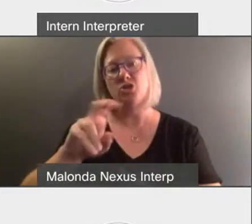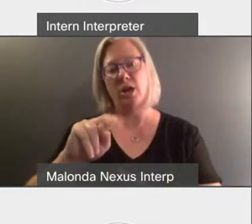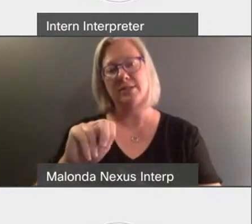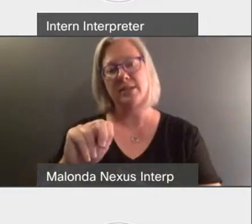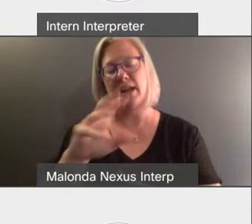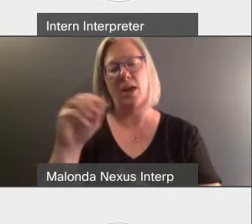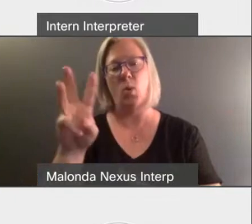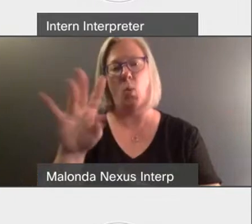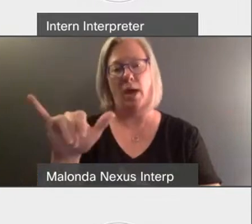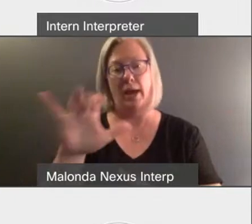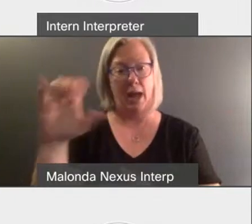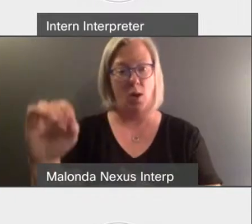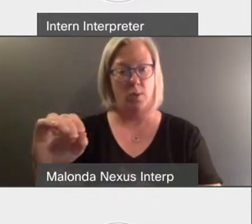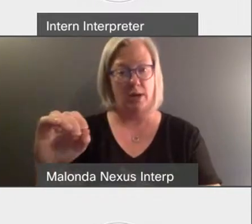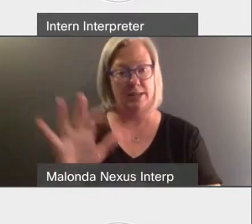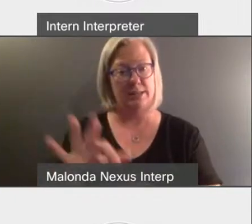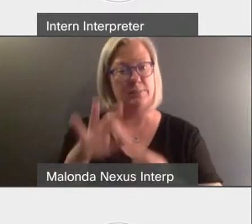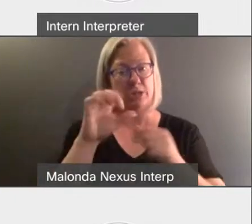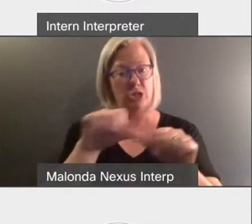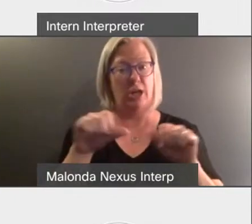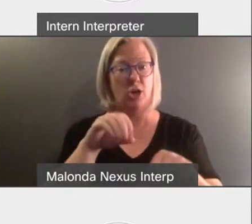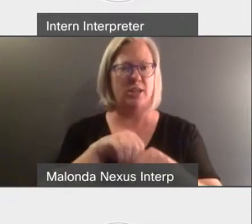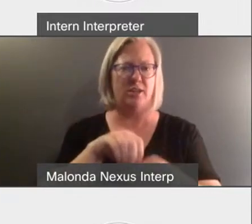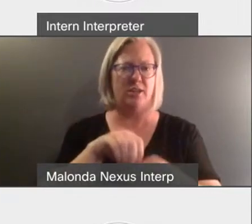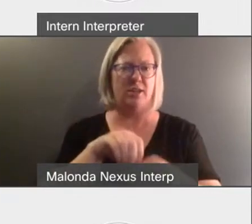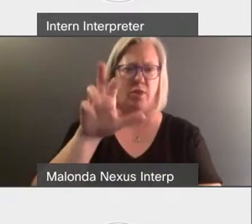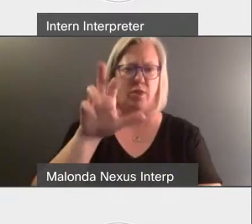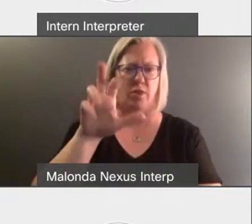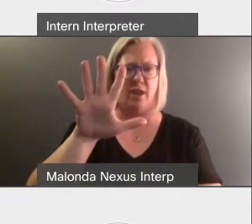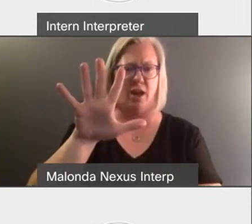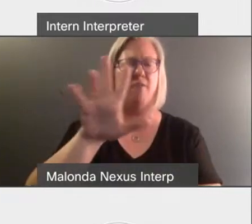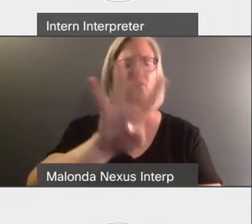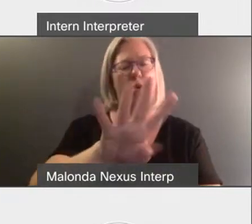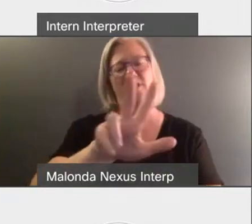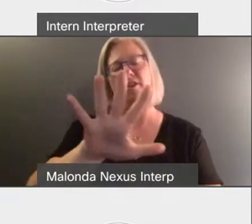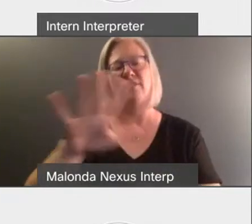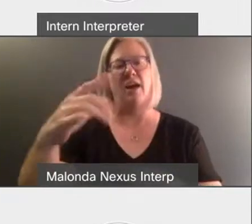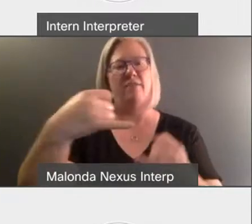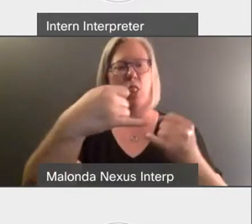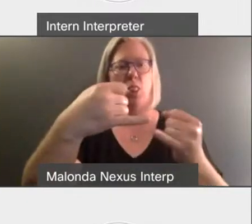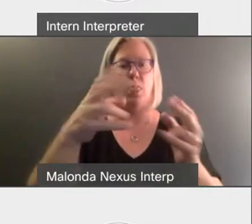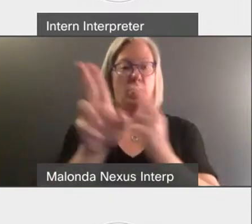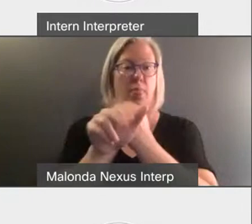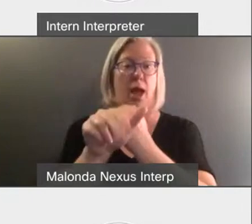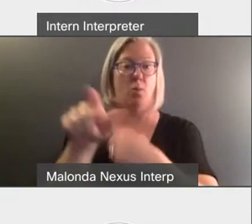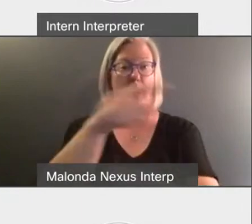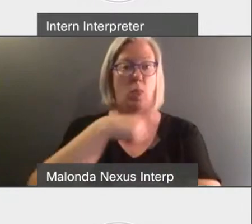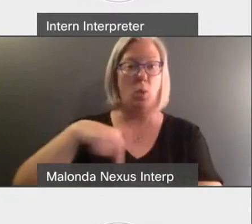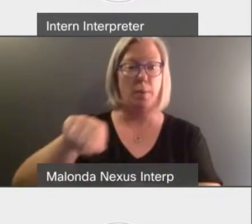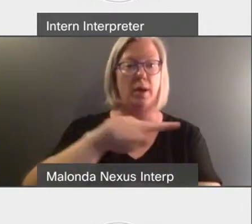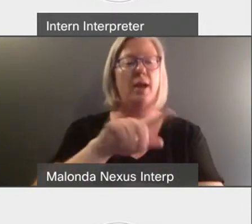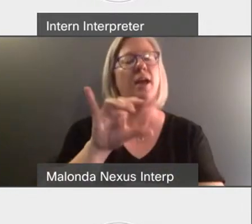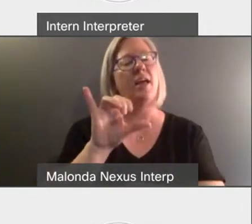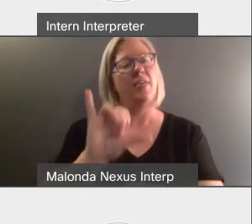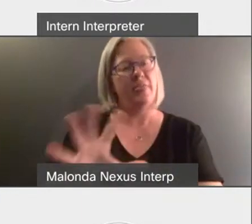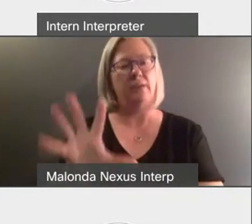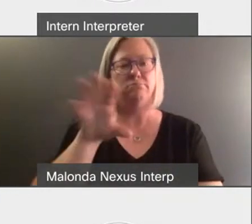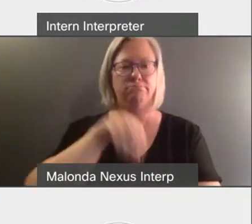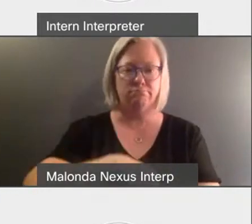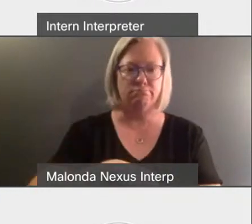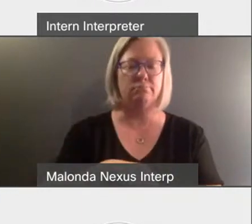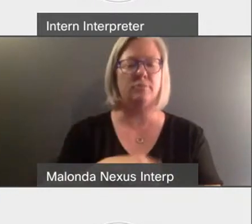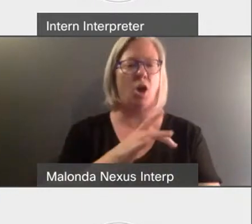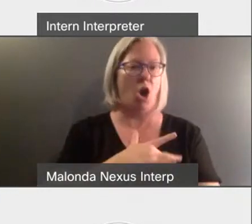counties, particularly the areas within the 435 loop, really need to, they comprise the heart of an